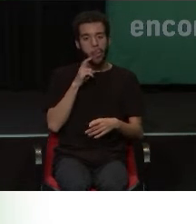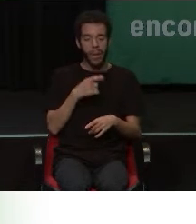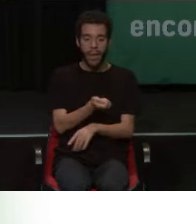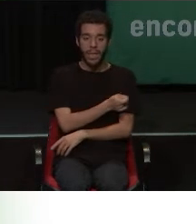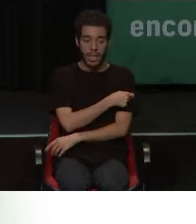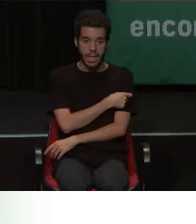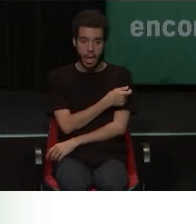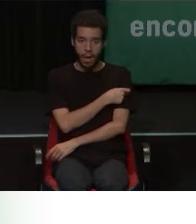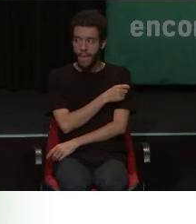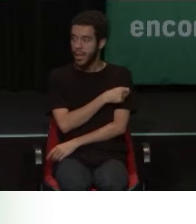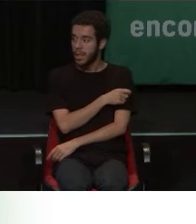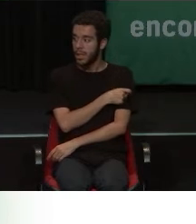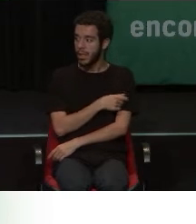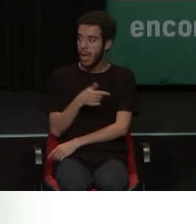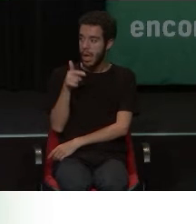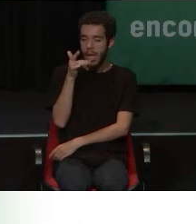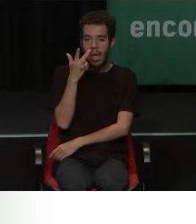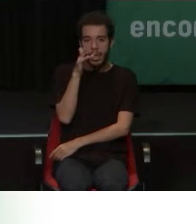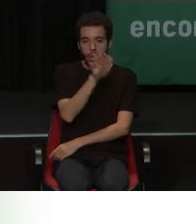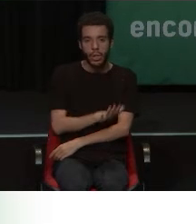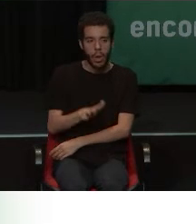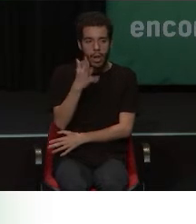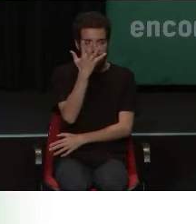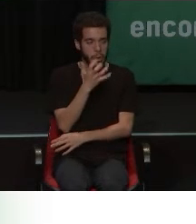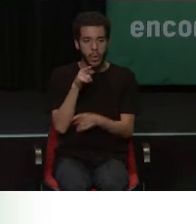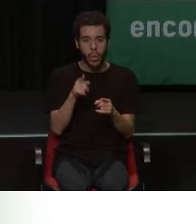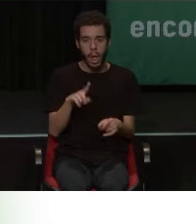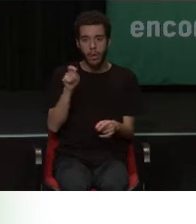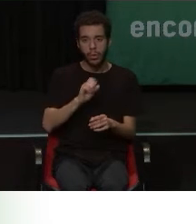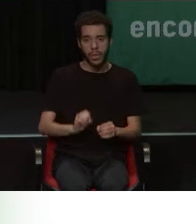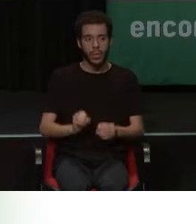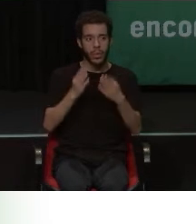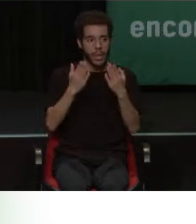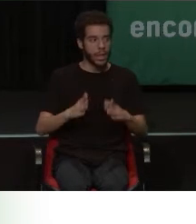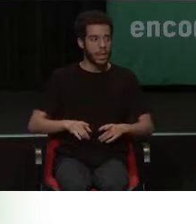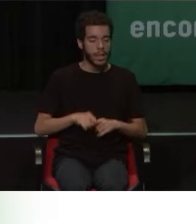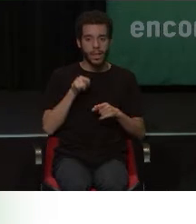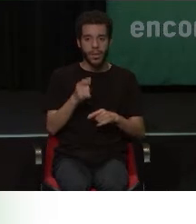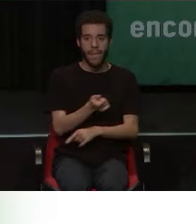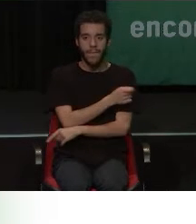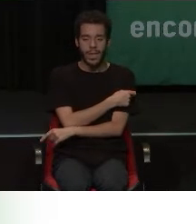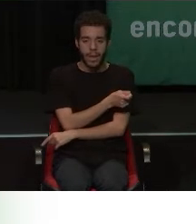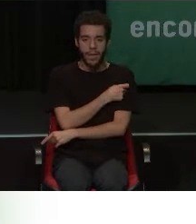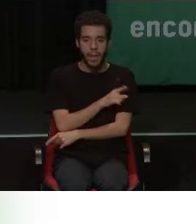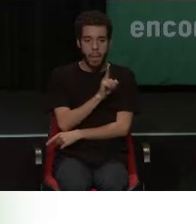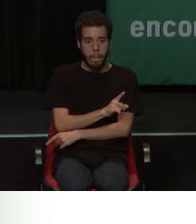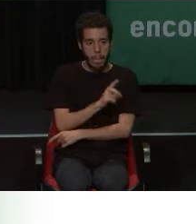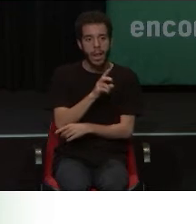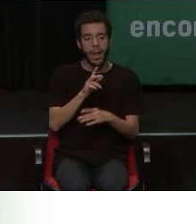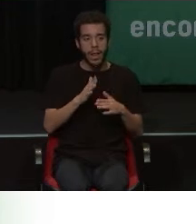can see the shaded area each 1 month after a given dose of vaccine. We are following